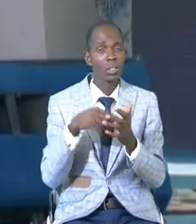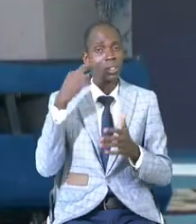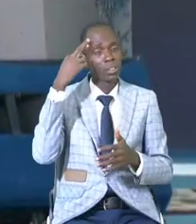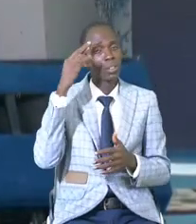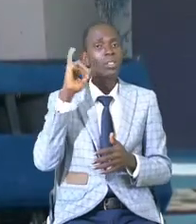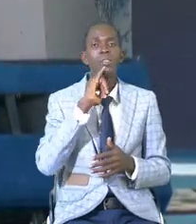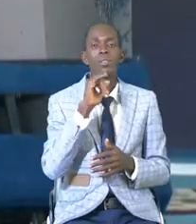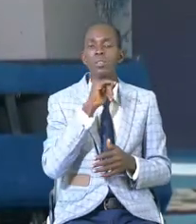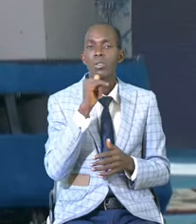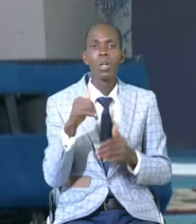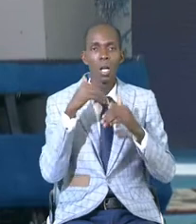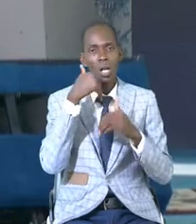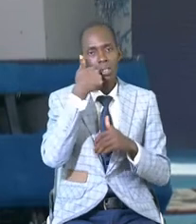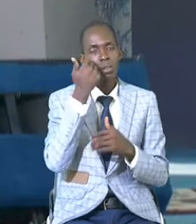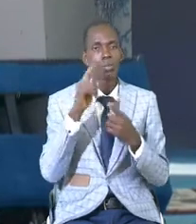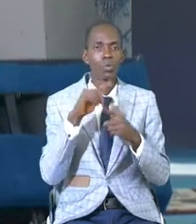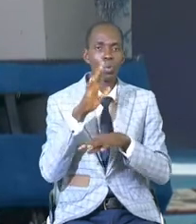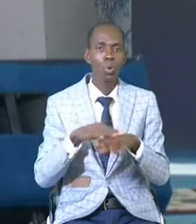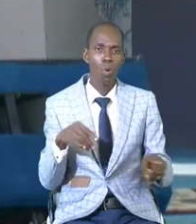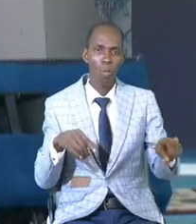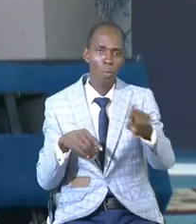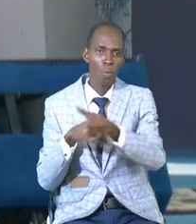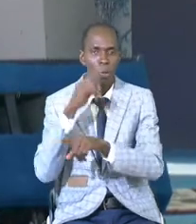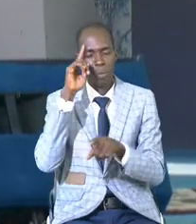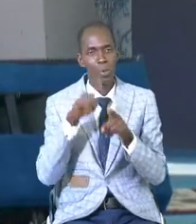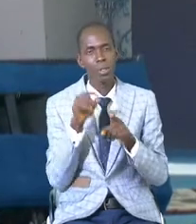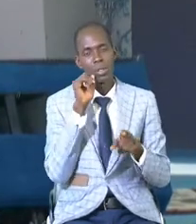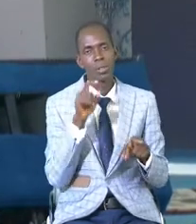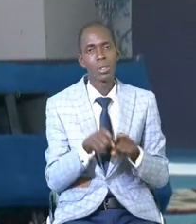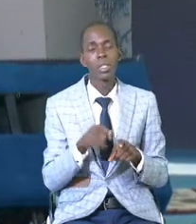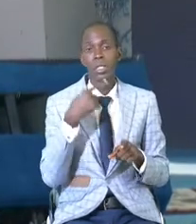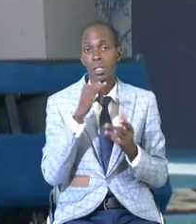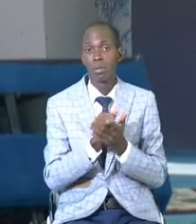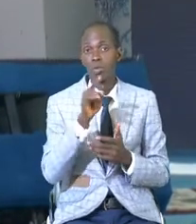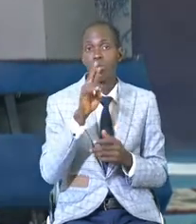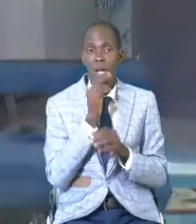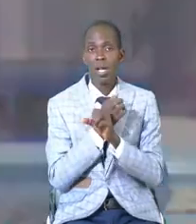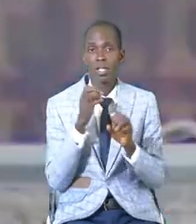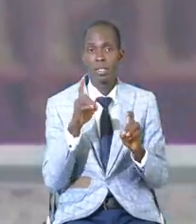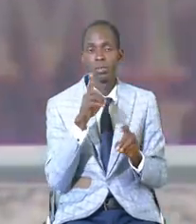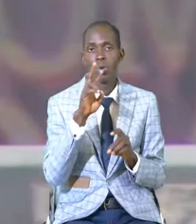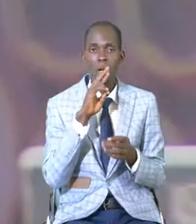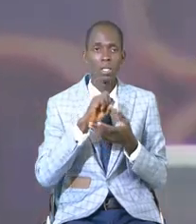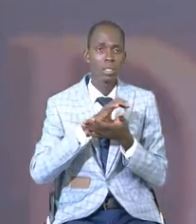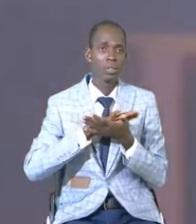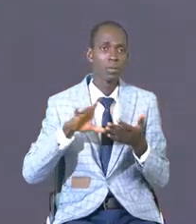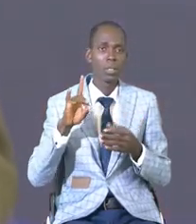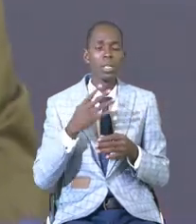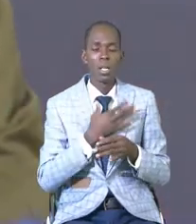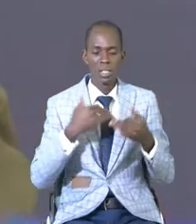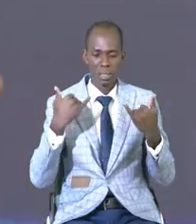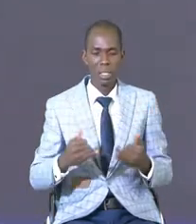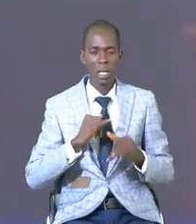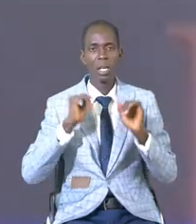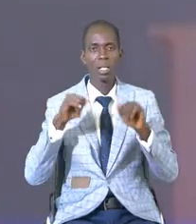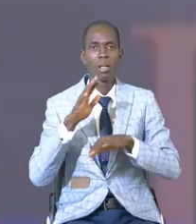ashamed to call them brethren. It says, you are saved, you are sanctified, and now I can call you